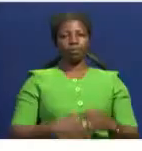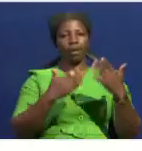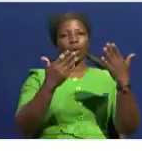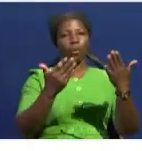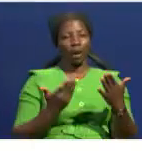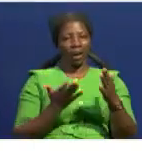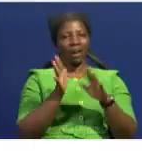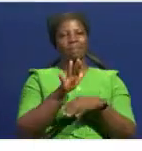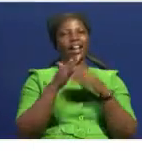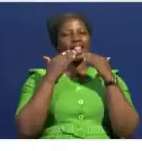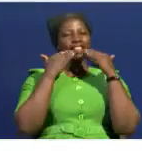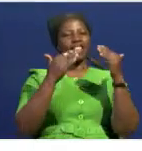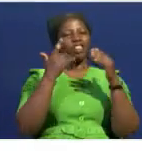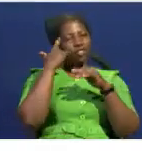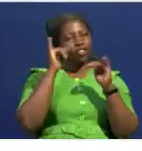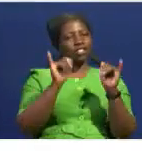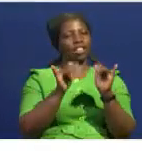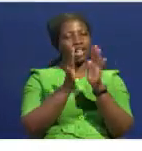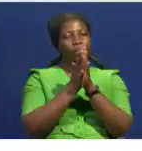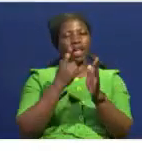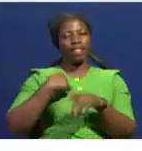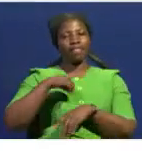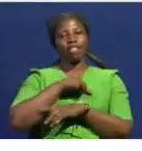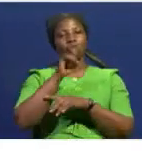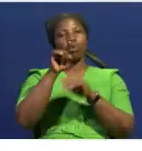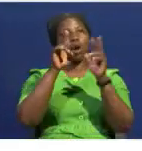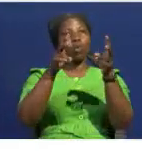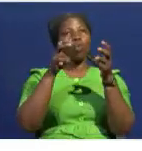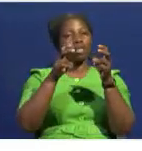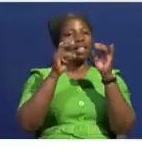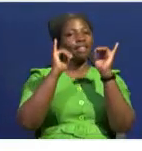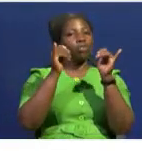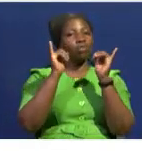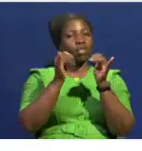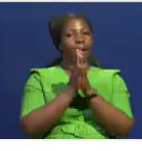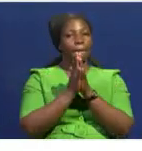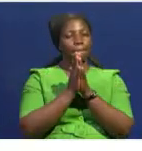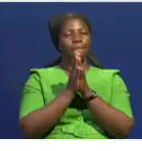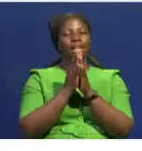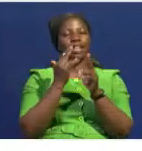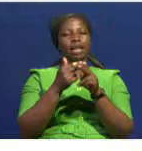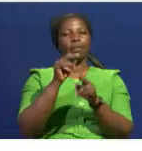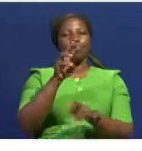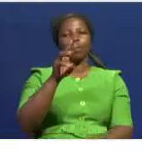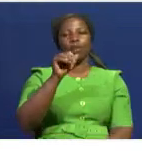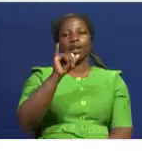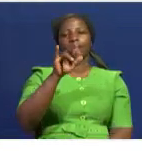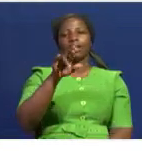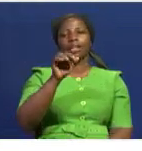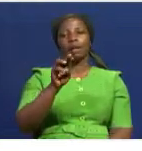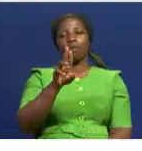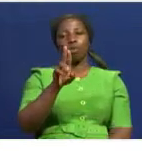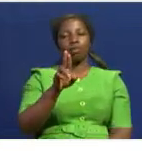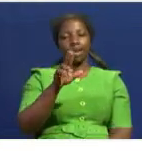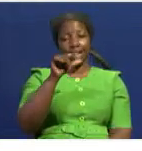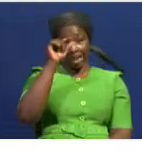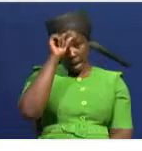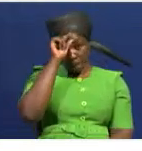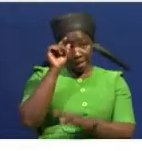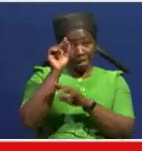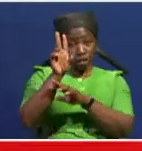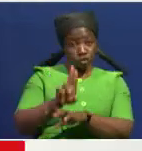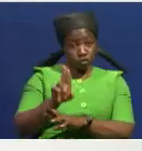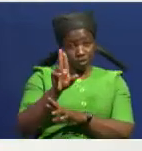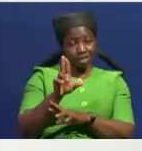Welcome back and thank you for staying with us. You're watching Prime Edition. My name is Wairimu Jenga. The government is banking on